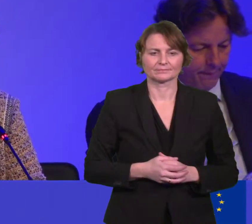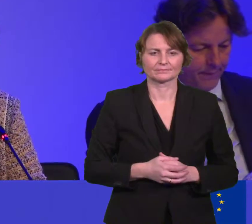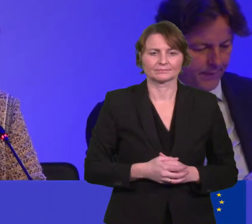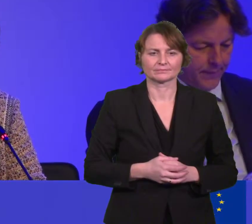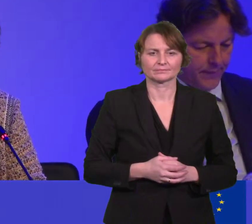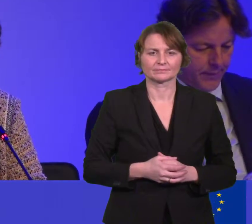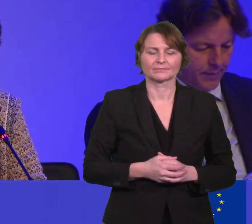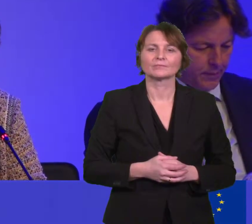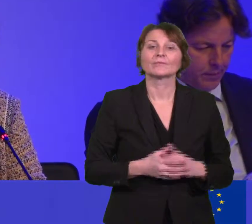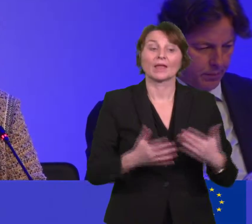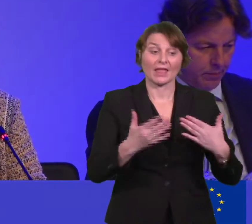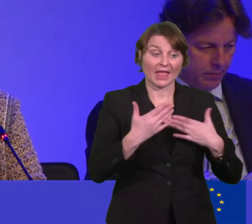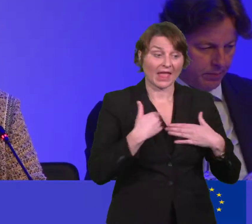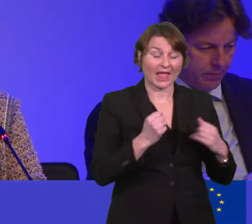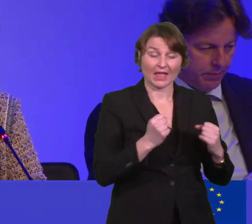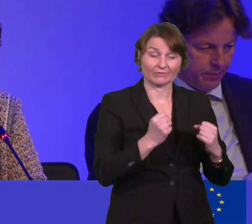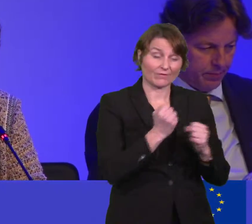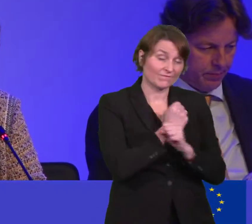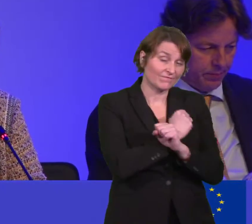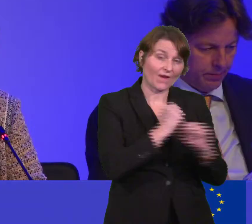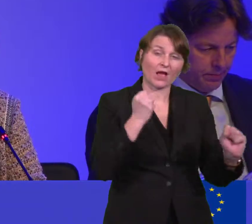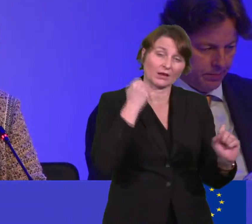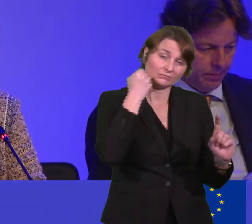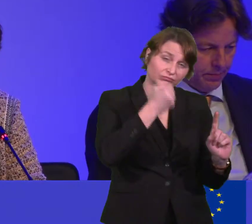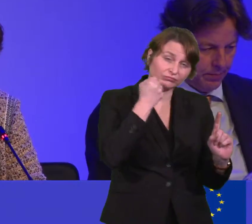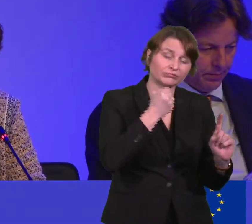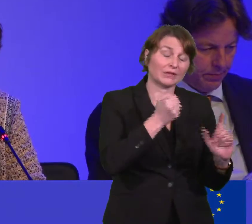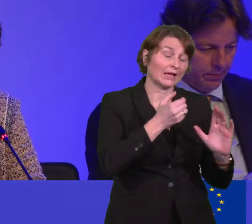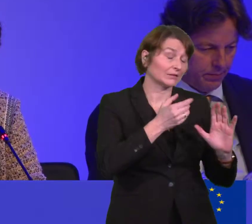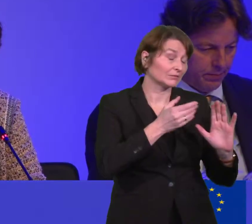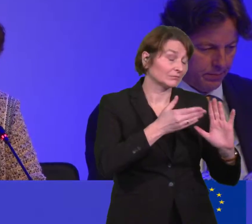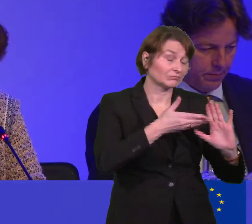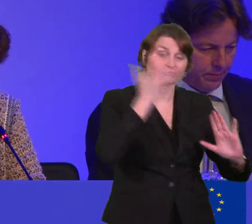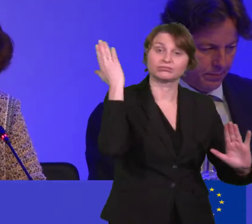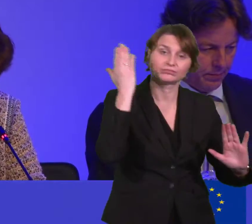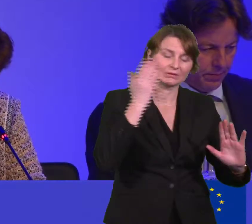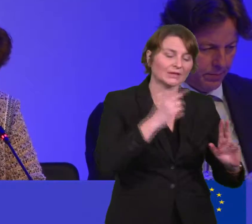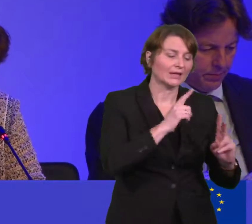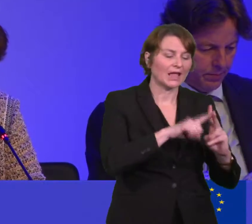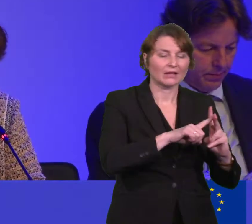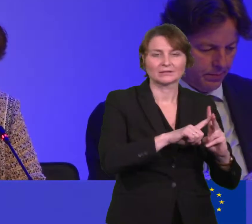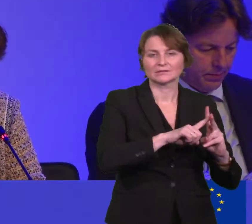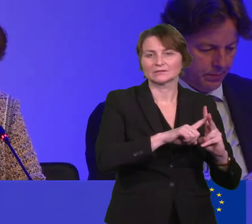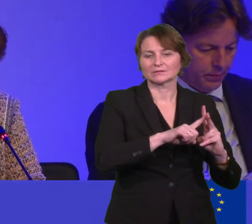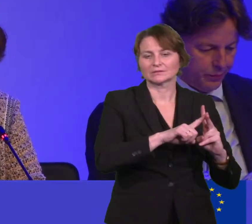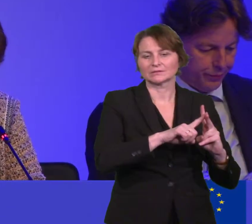of violent extremism and the spread of very